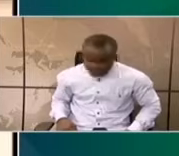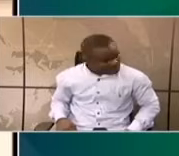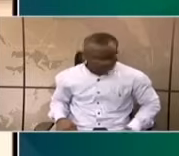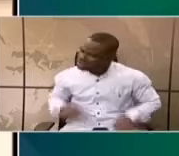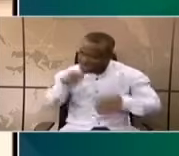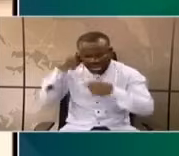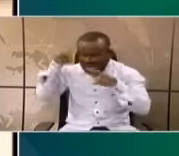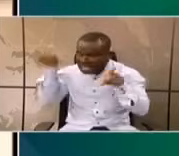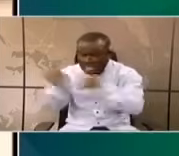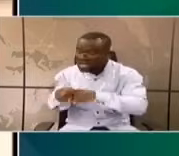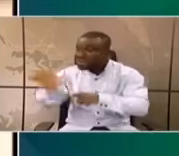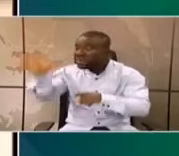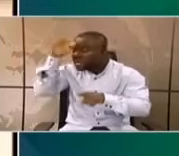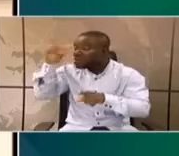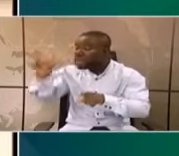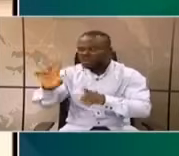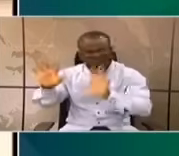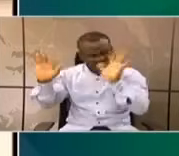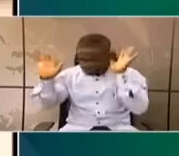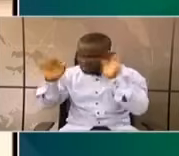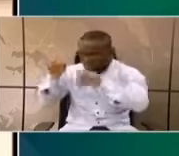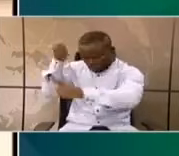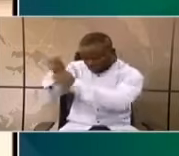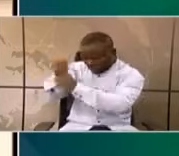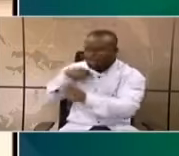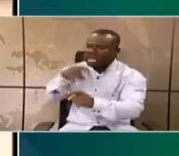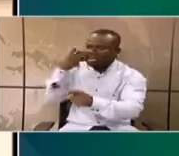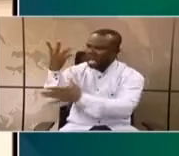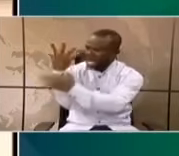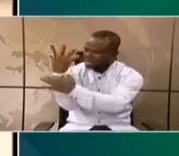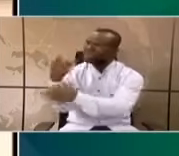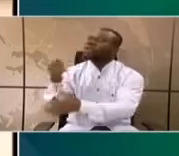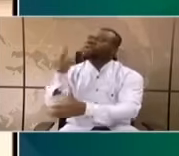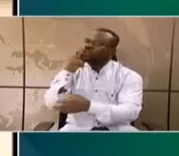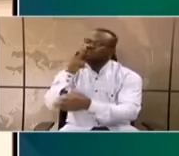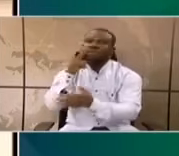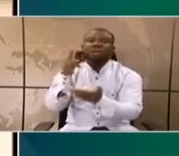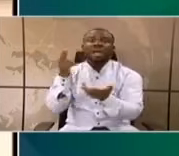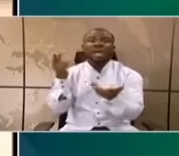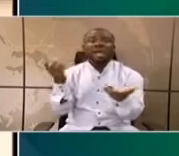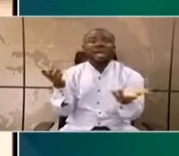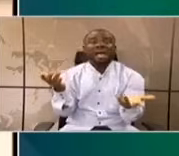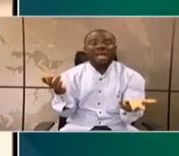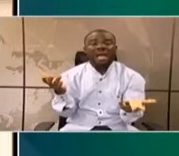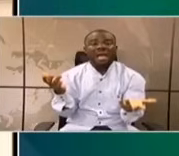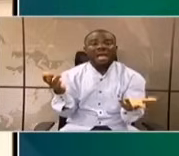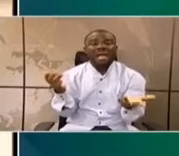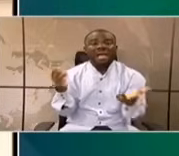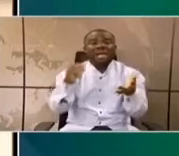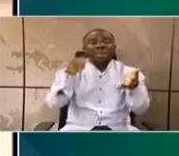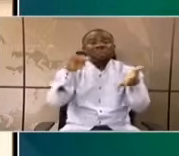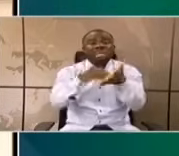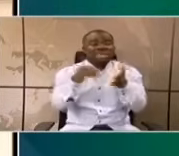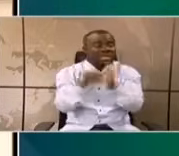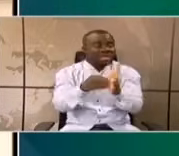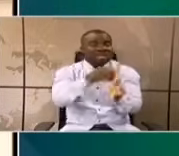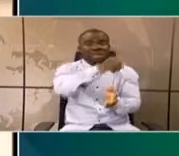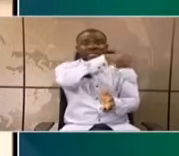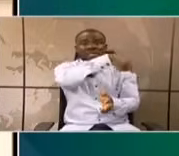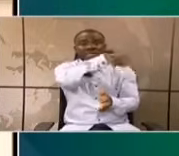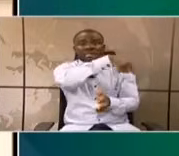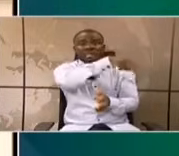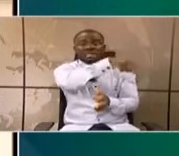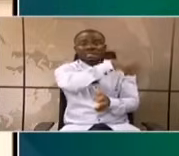ne mra detective sergeant any DSP edwa be na omo ye no omo ne me papa ye ba ko